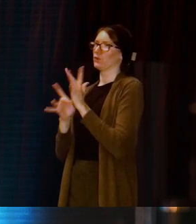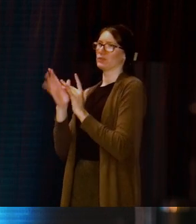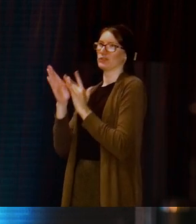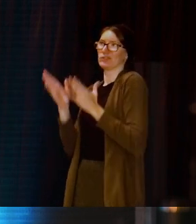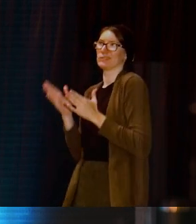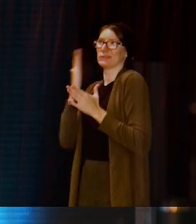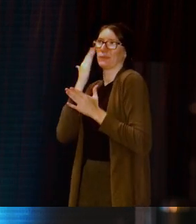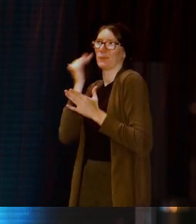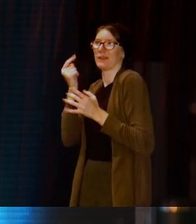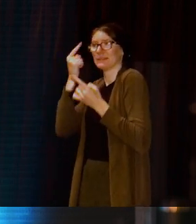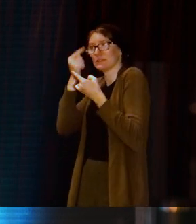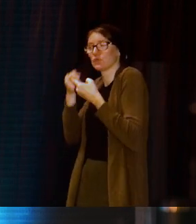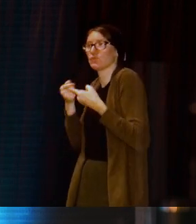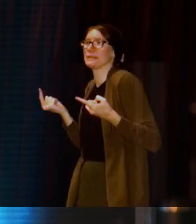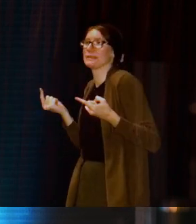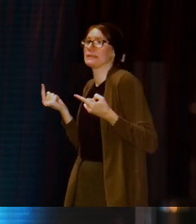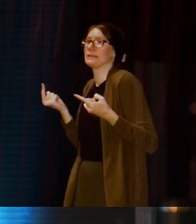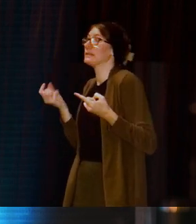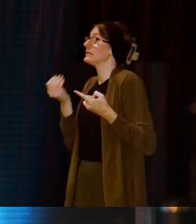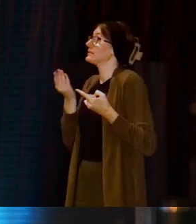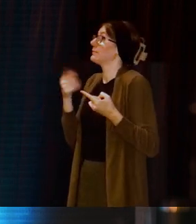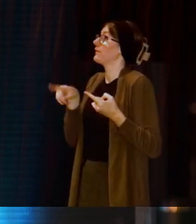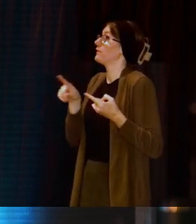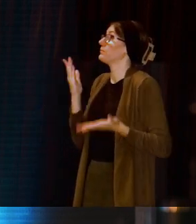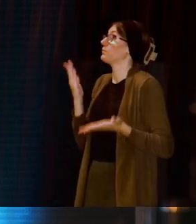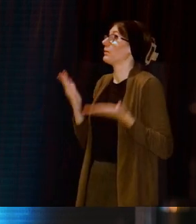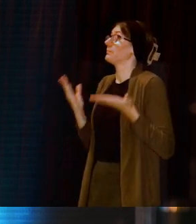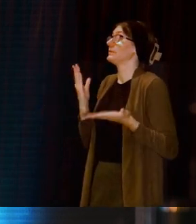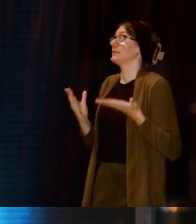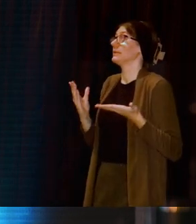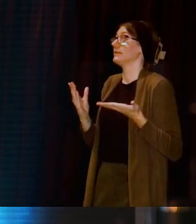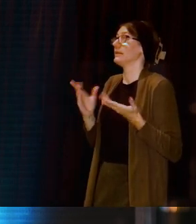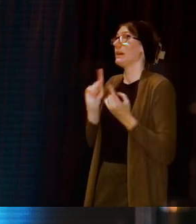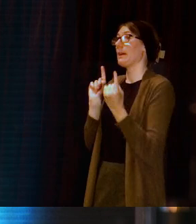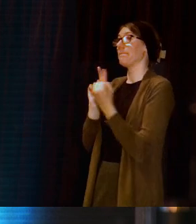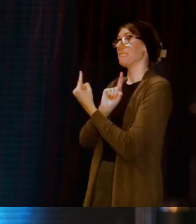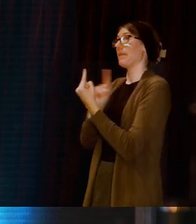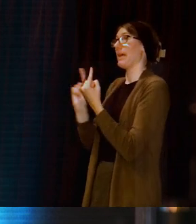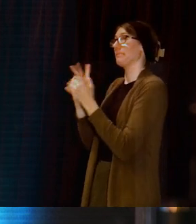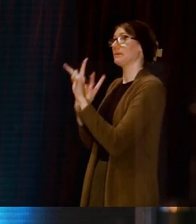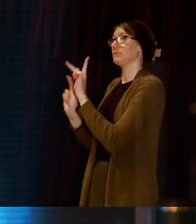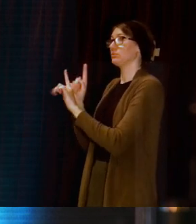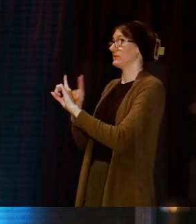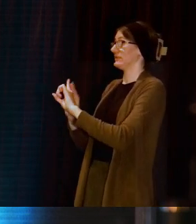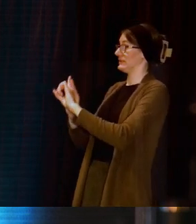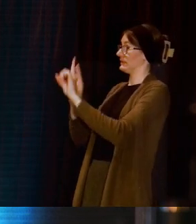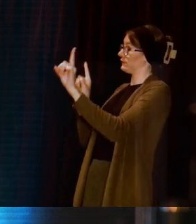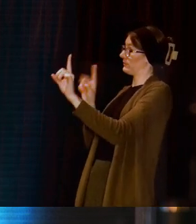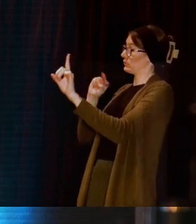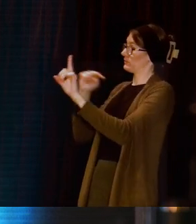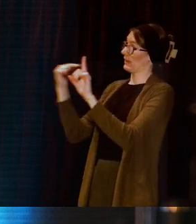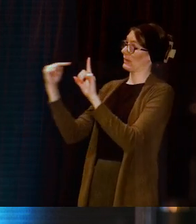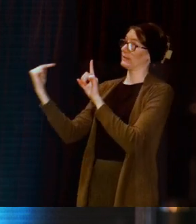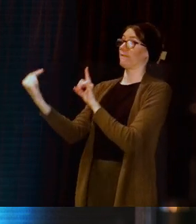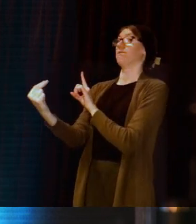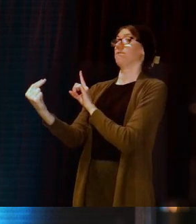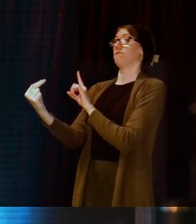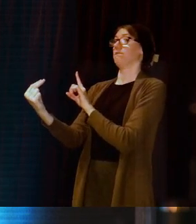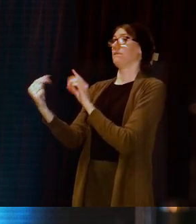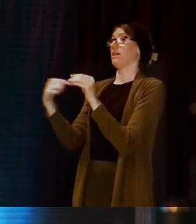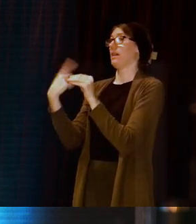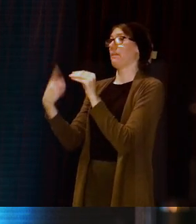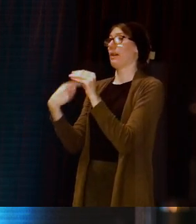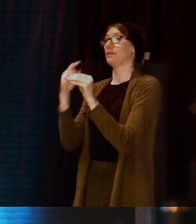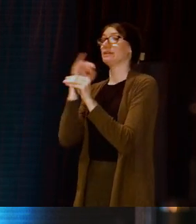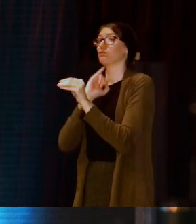this? Because some of you in recent days have probably encountered individuals who had a very different view, that were Christians, very different view on